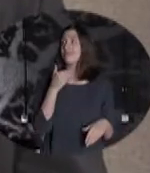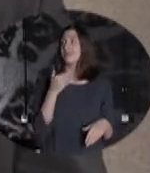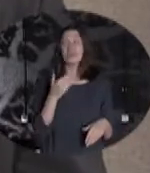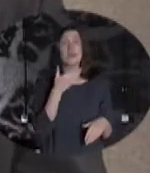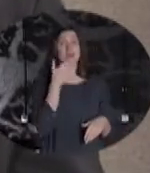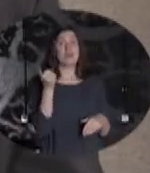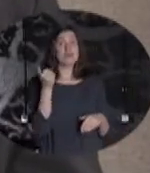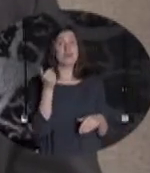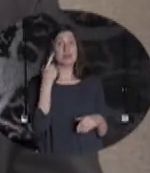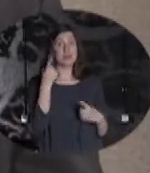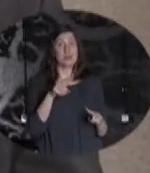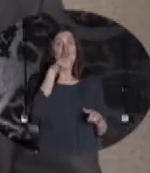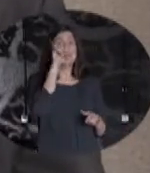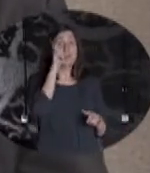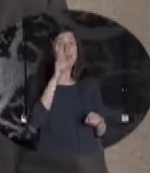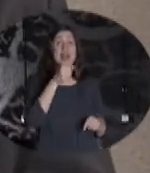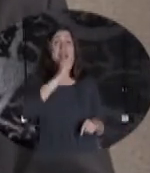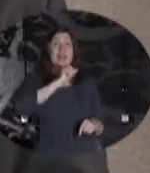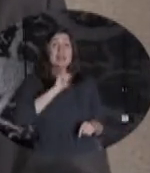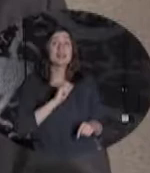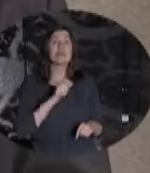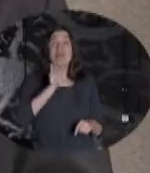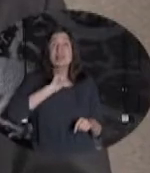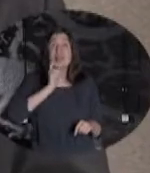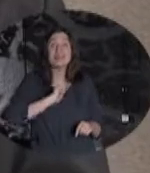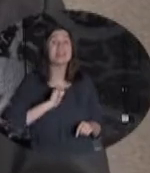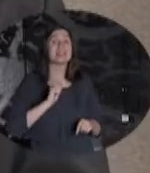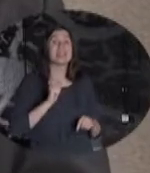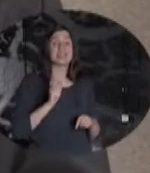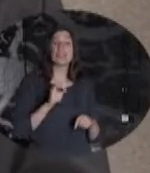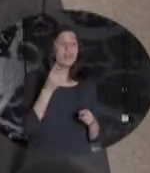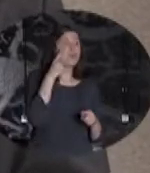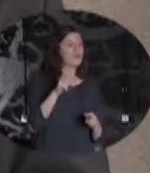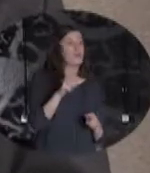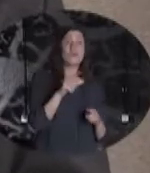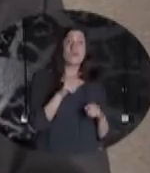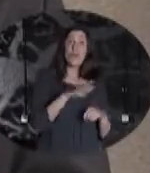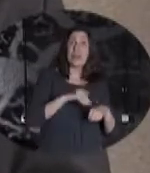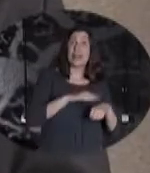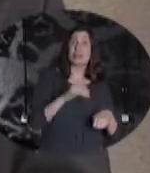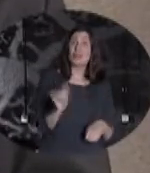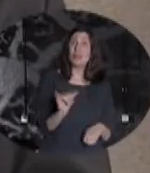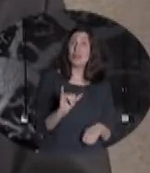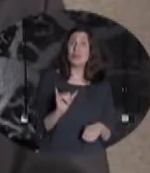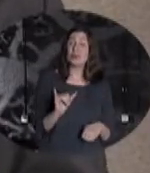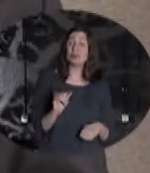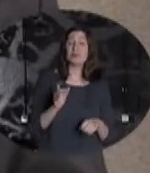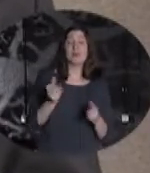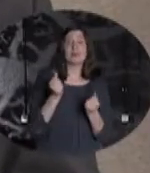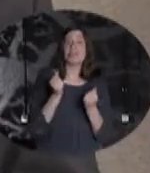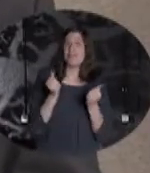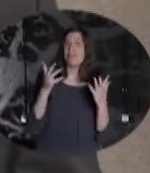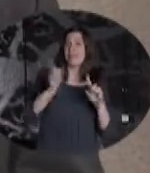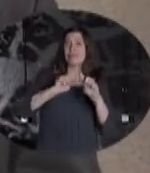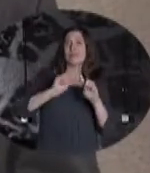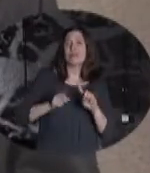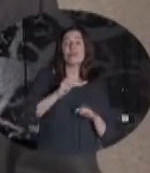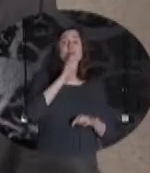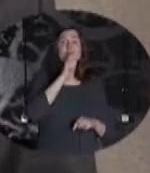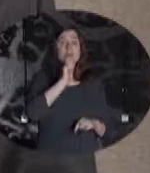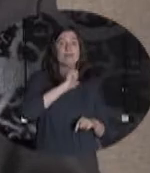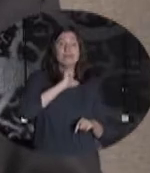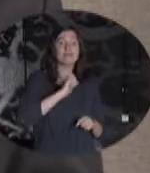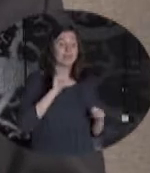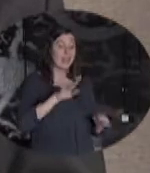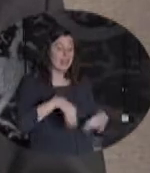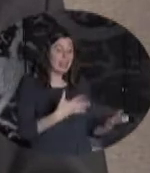the summertime than eat ice cream and popsicles, especially, and even for your pets. There are out there, there's a lot of safe popsicle type products that you can give your